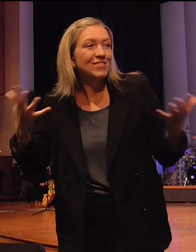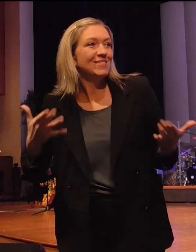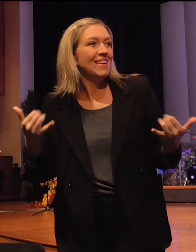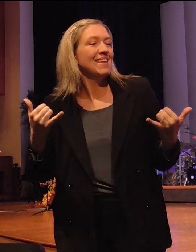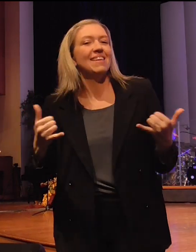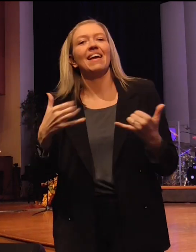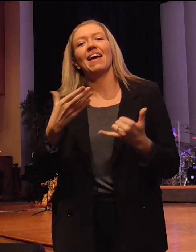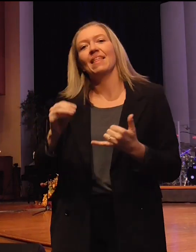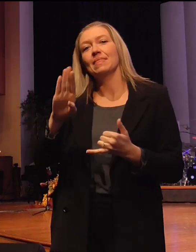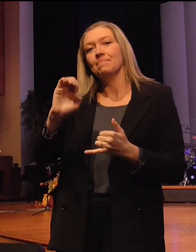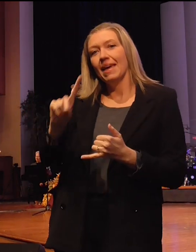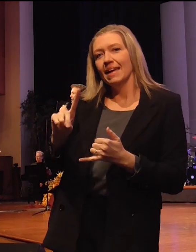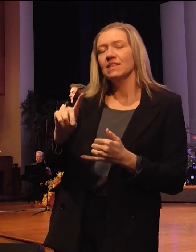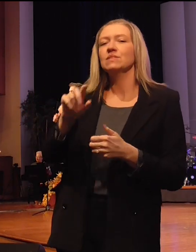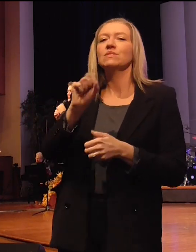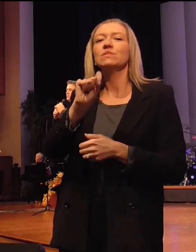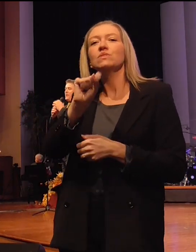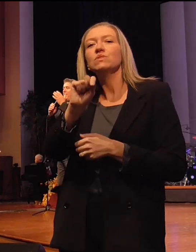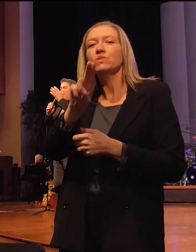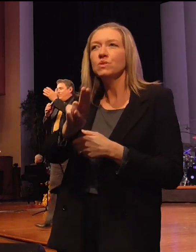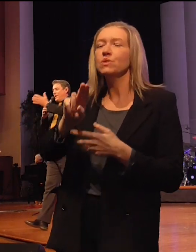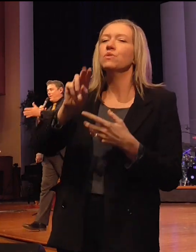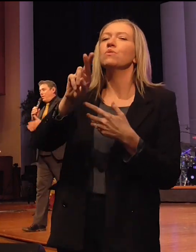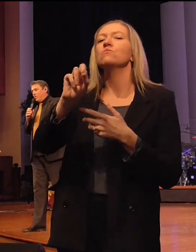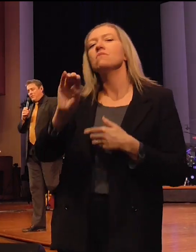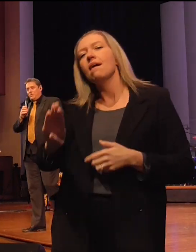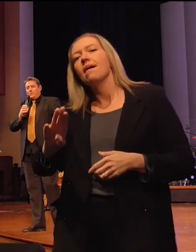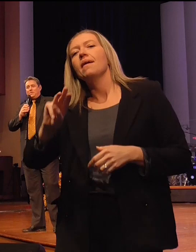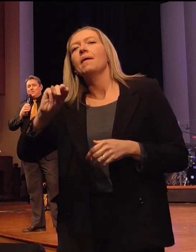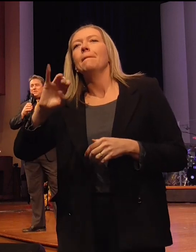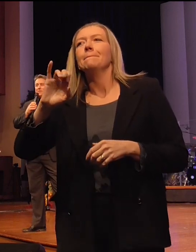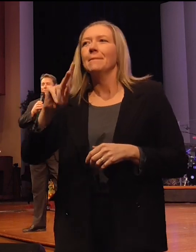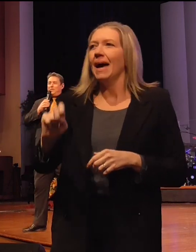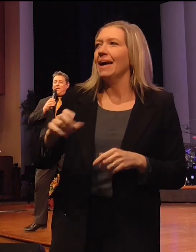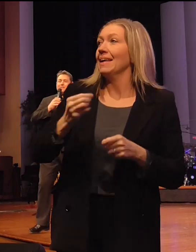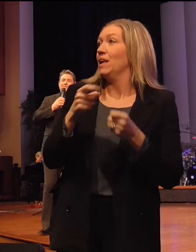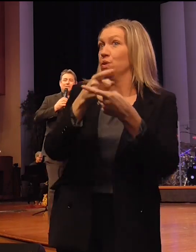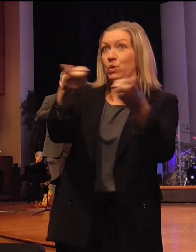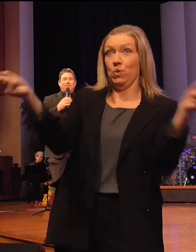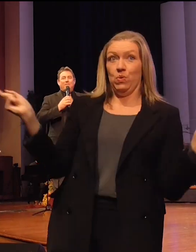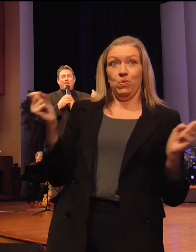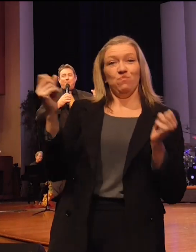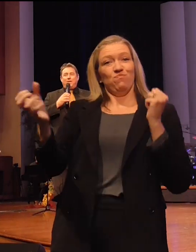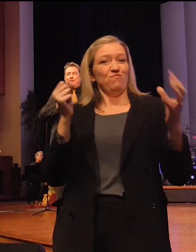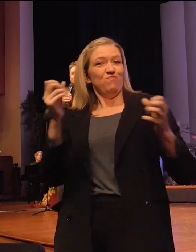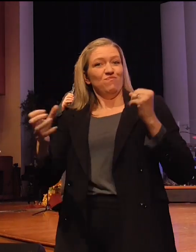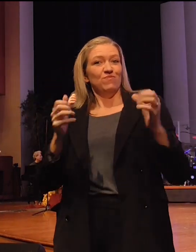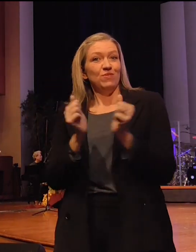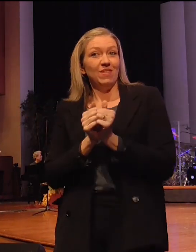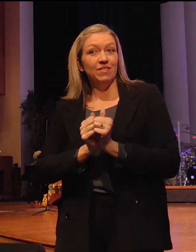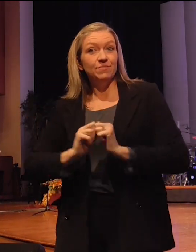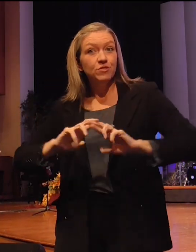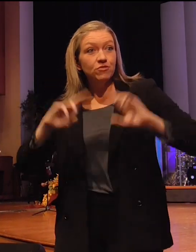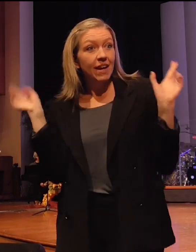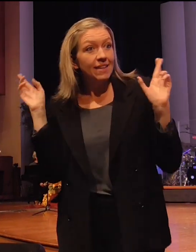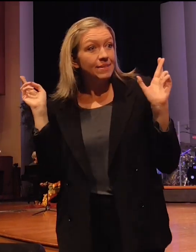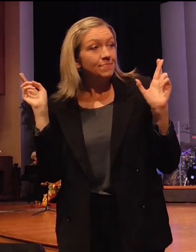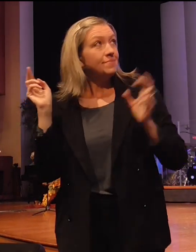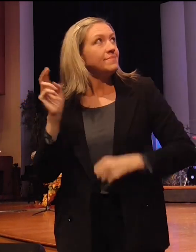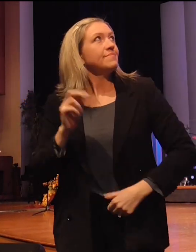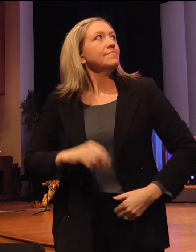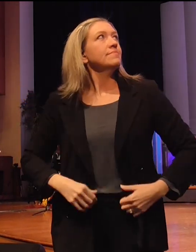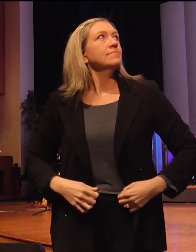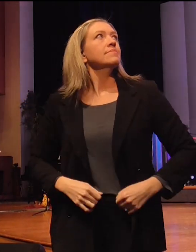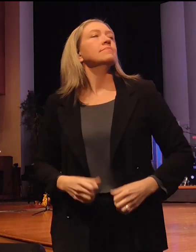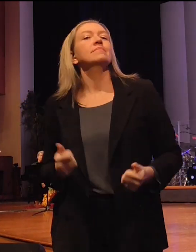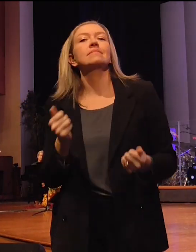with Stu McCaskey and Rob and Mike and Bijou. And we've got all of you to sing with us. All right, you ready? Okay, here we go.